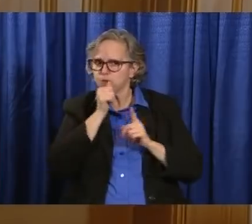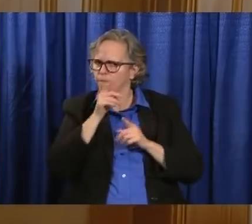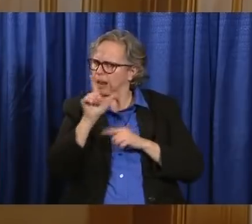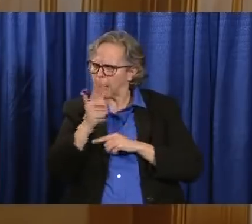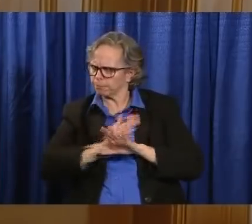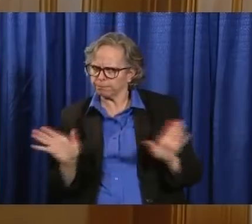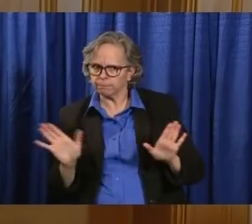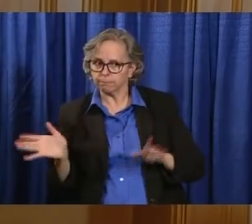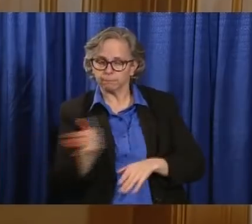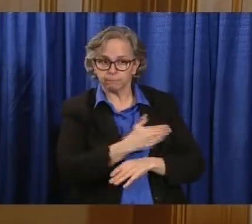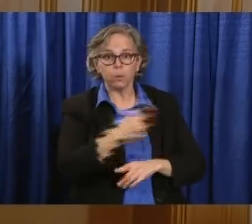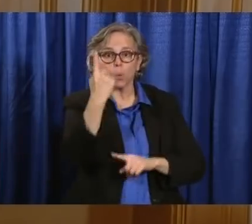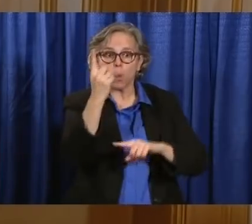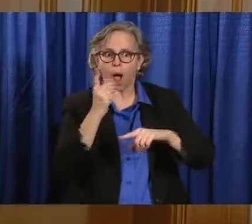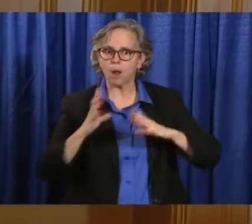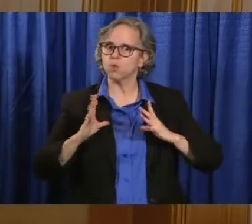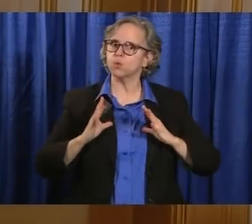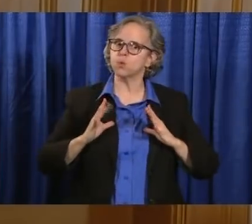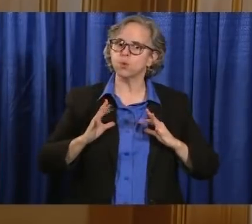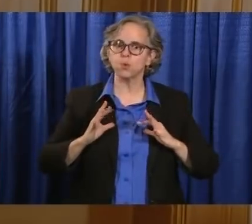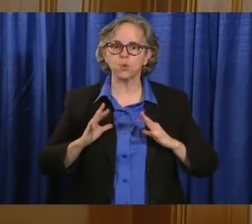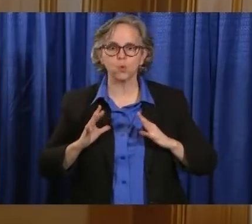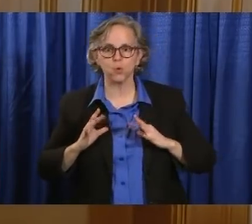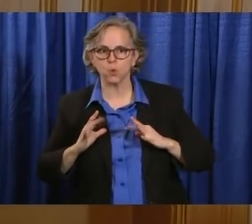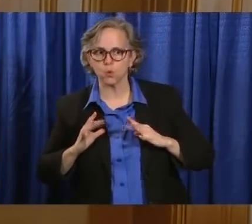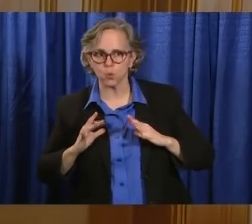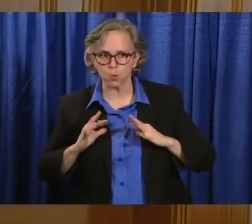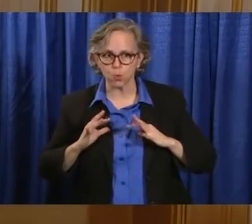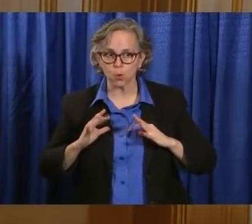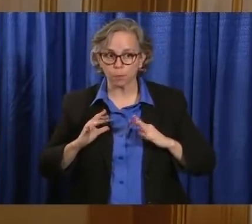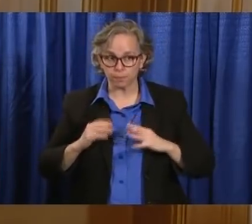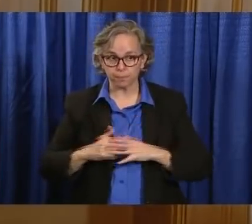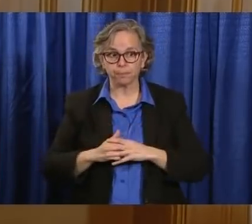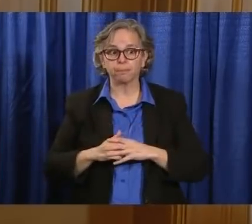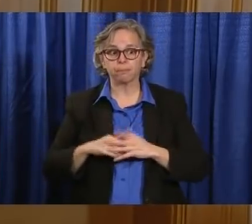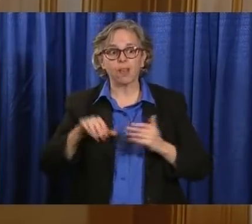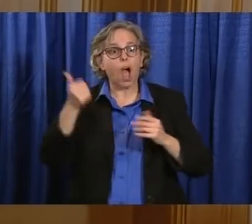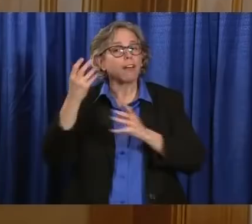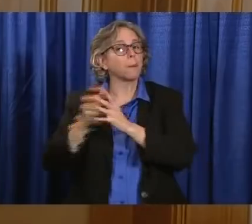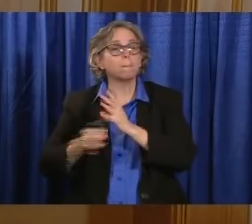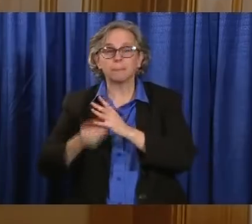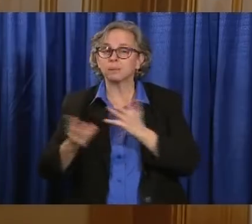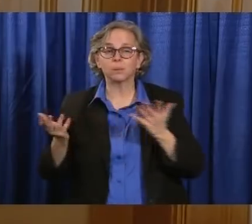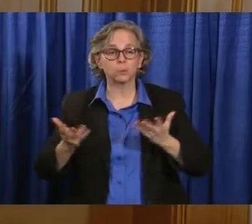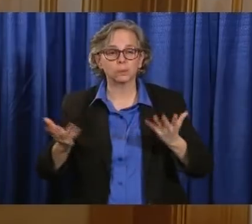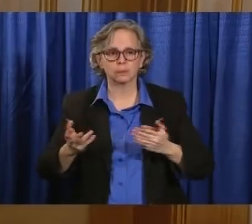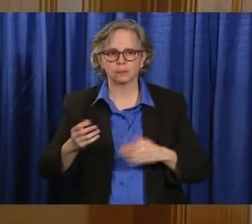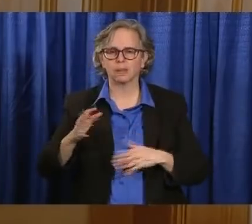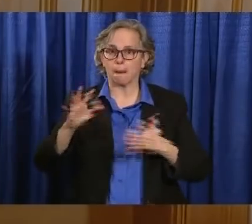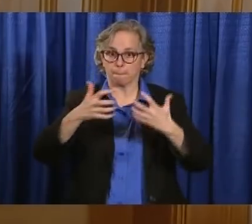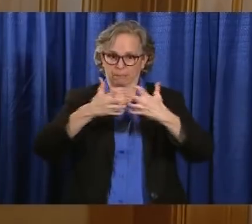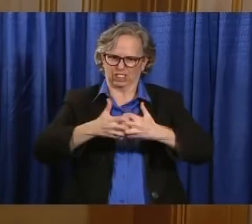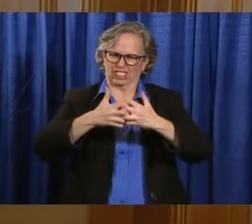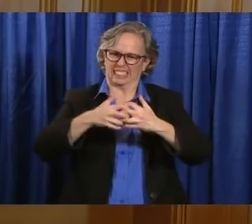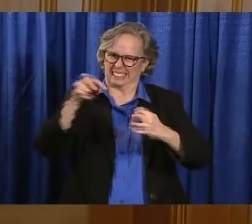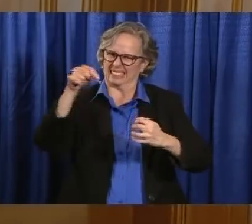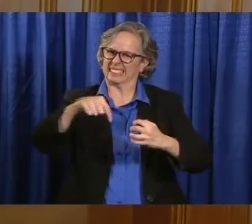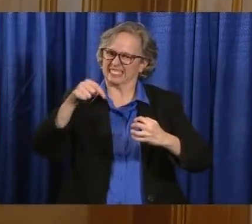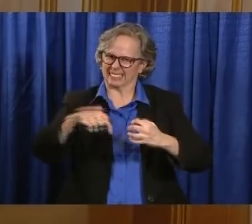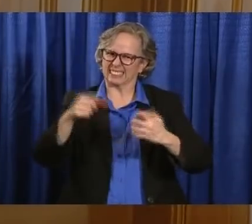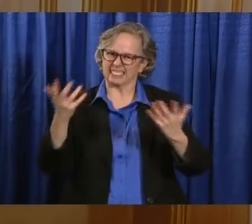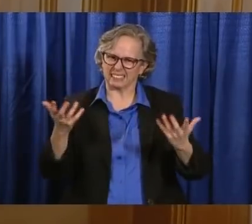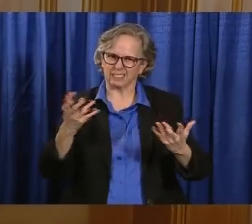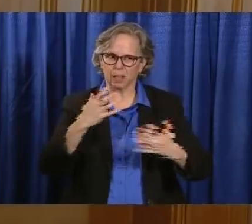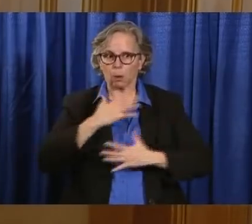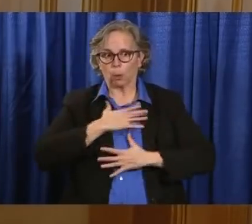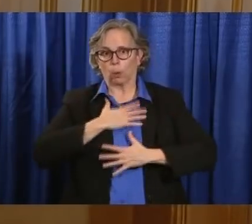filled. The other hole is in the machines themselves, and I'm told that sometimes there's a